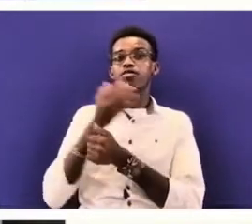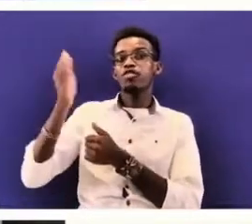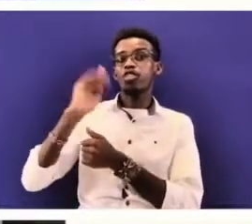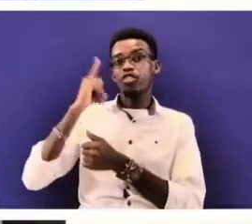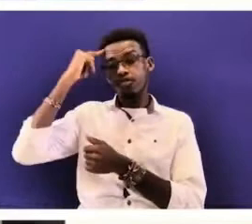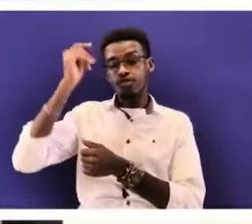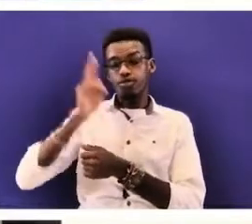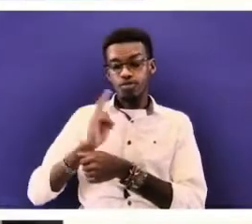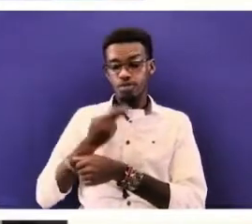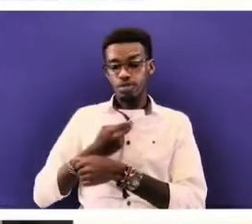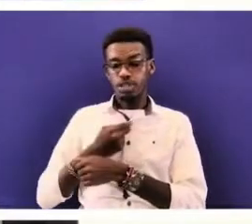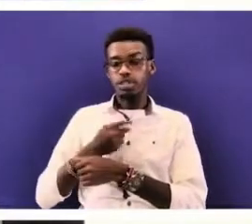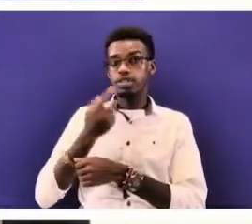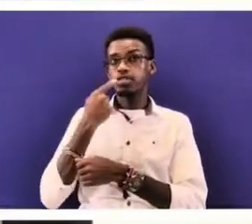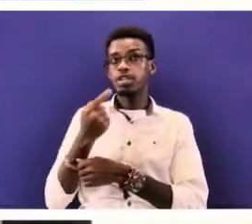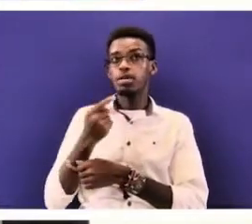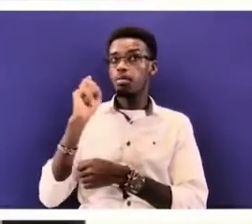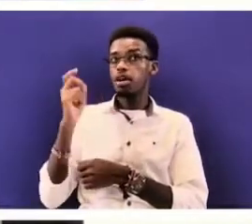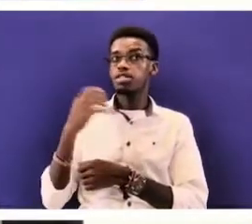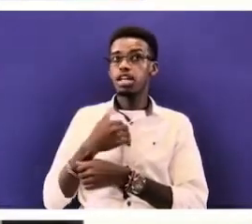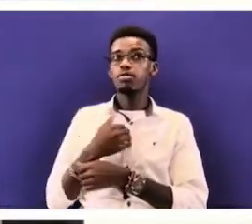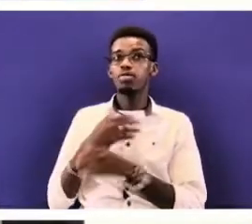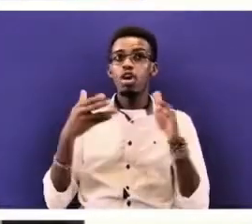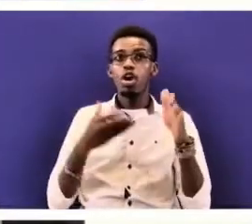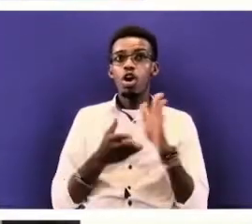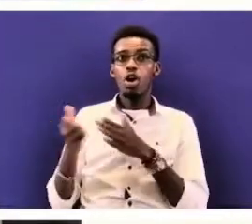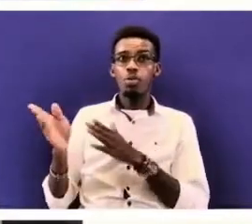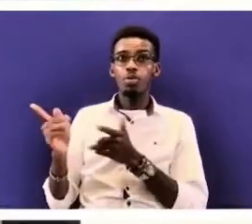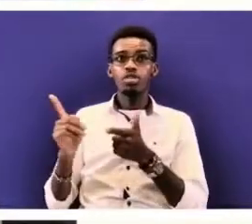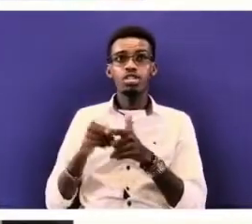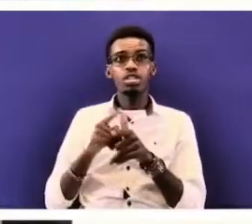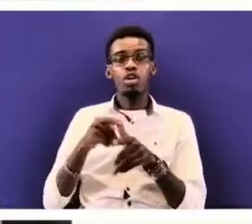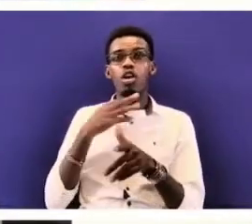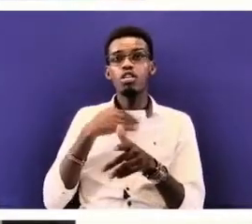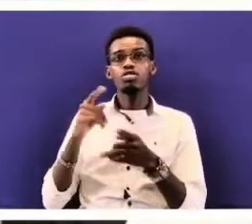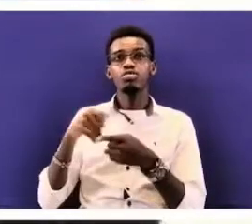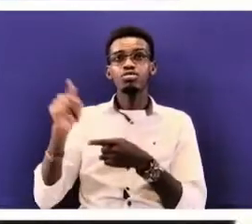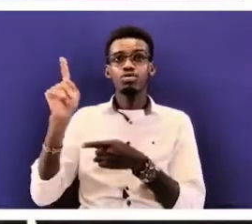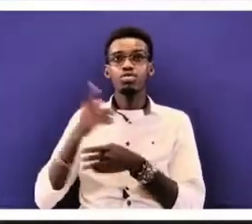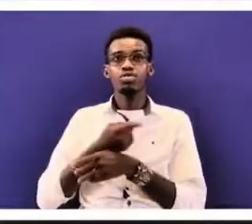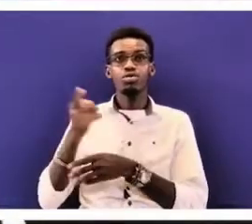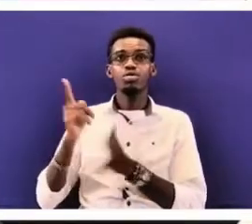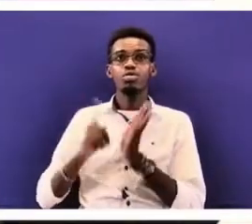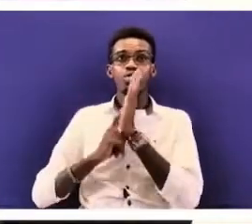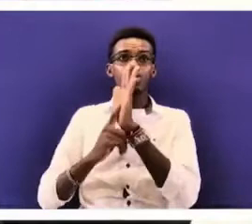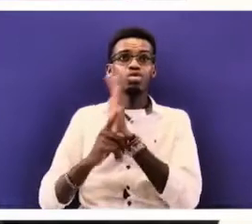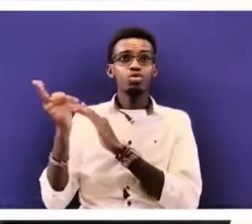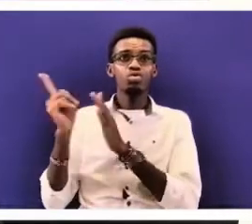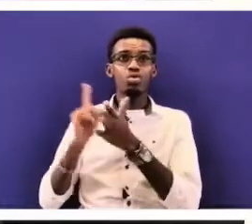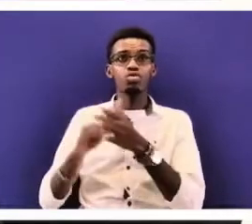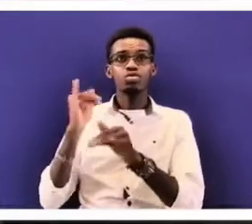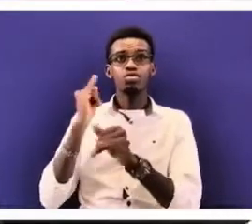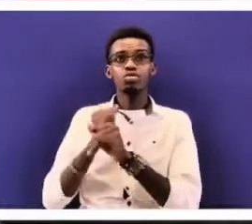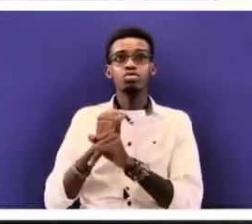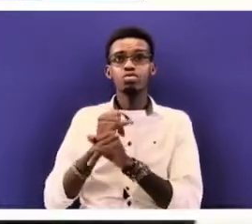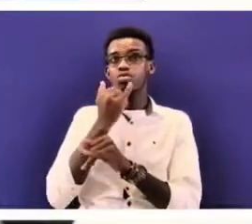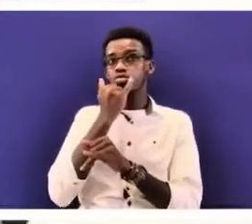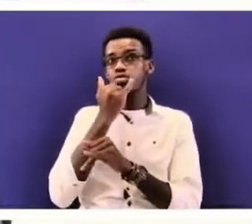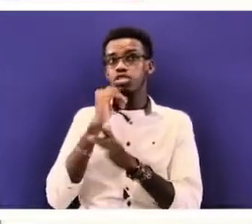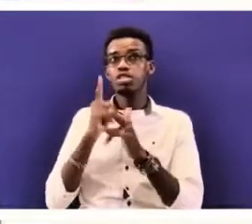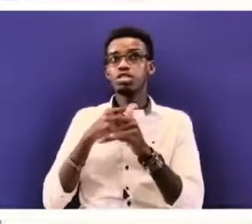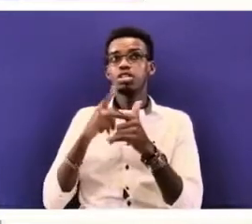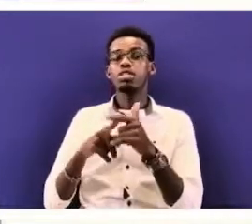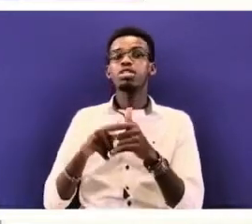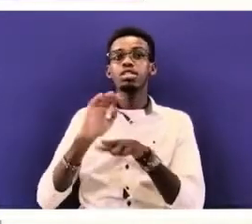us said, but you have an opportunity. I want to correct you. I want to show you what you do wrong so that you can get it